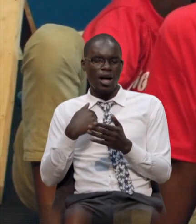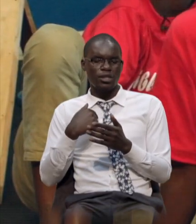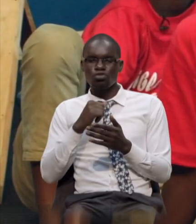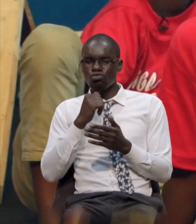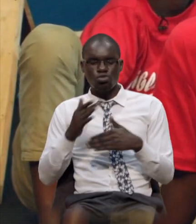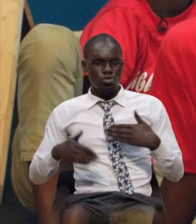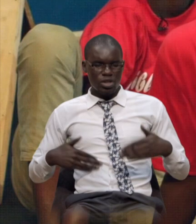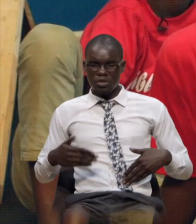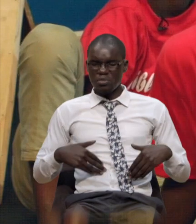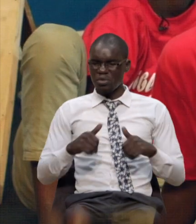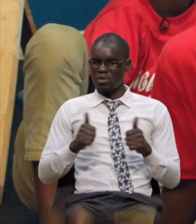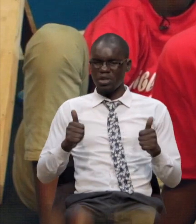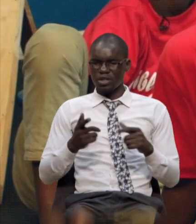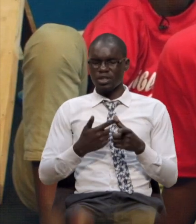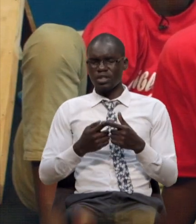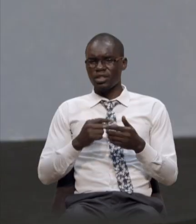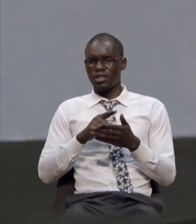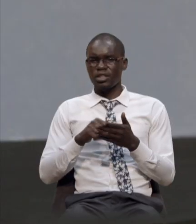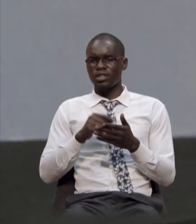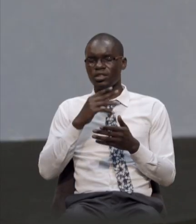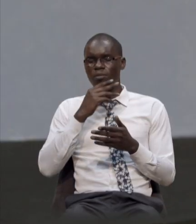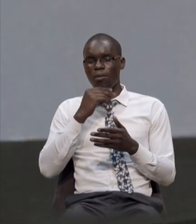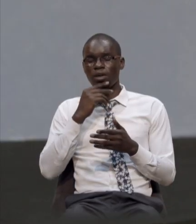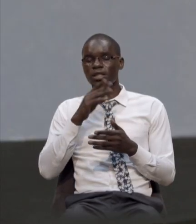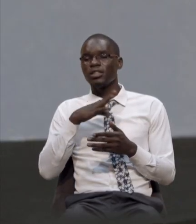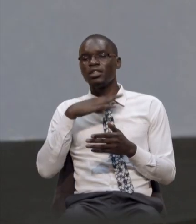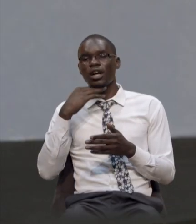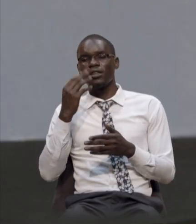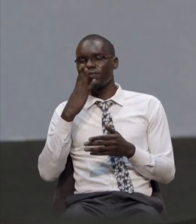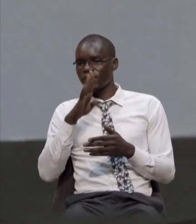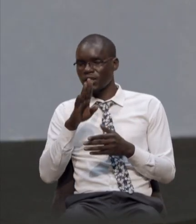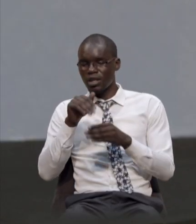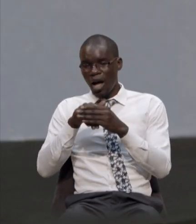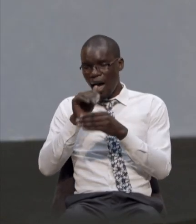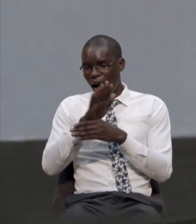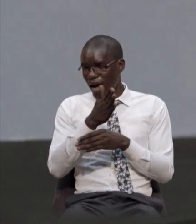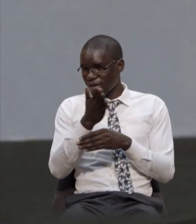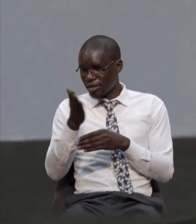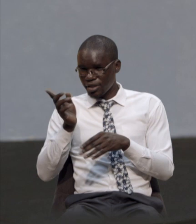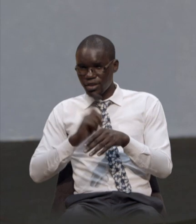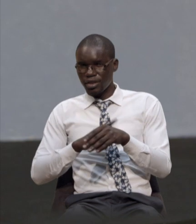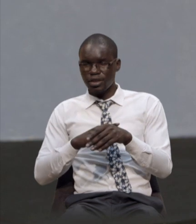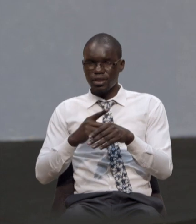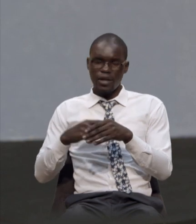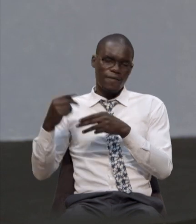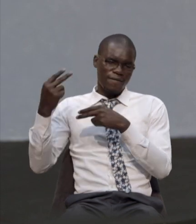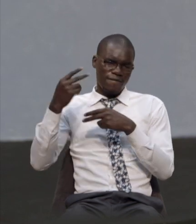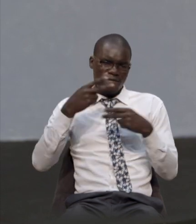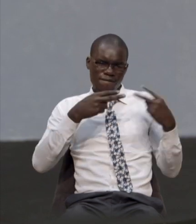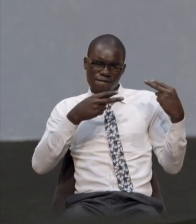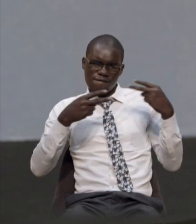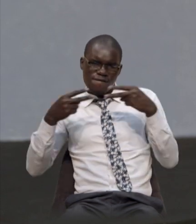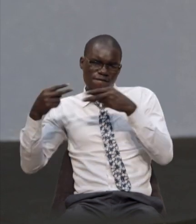misbehaved, these boys died out there when they were fighting. And